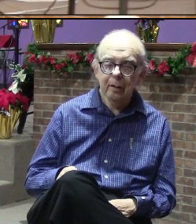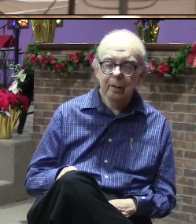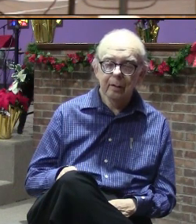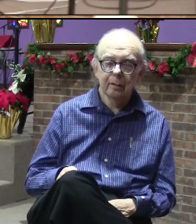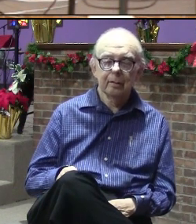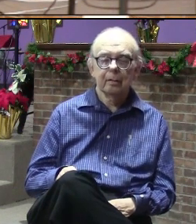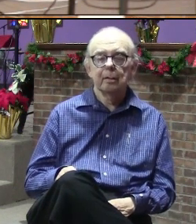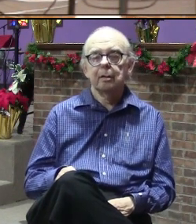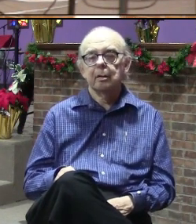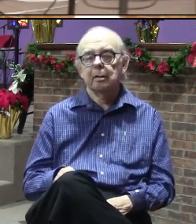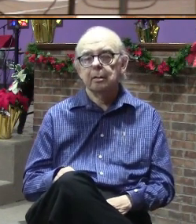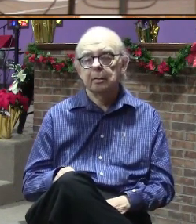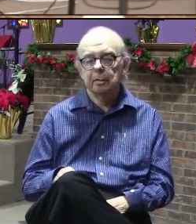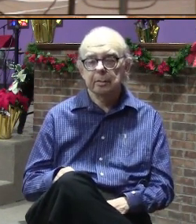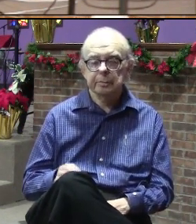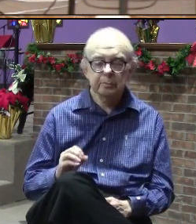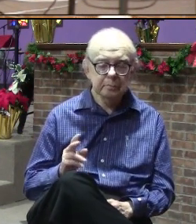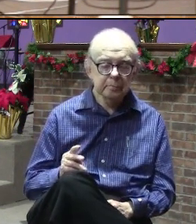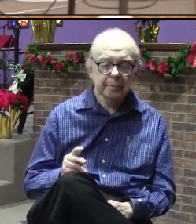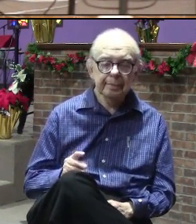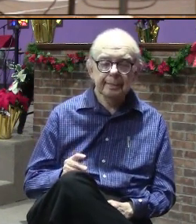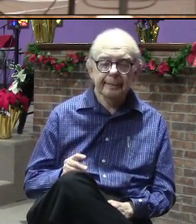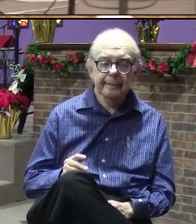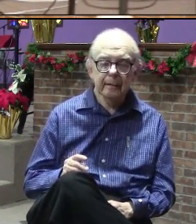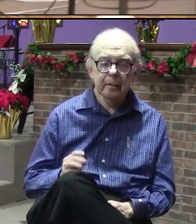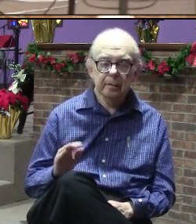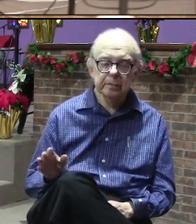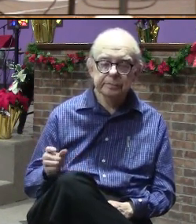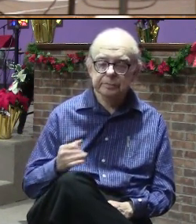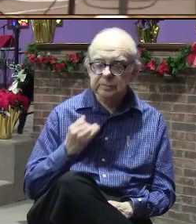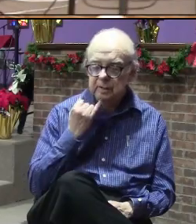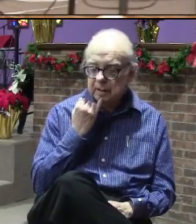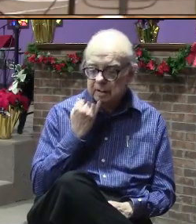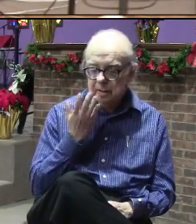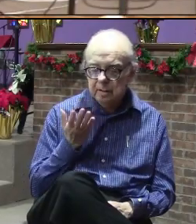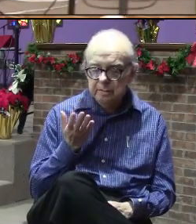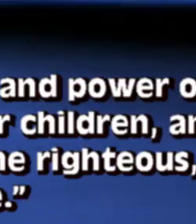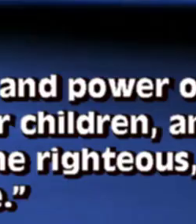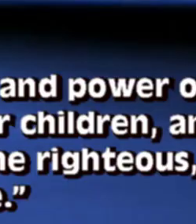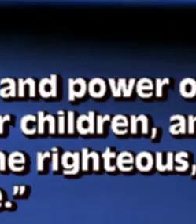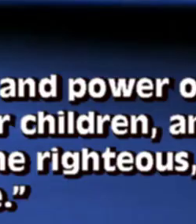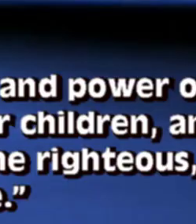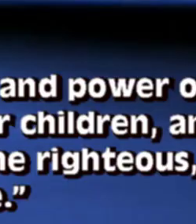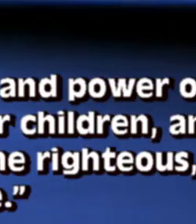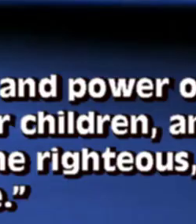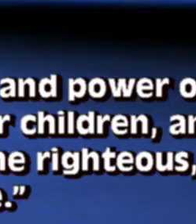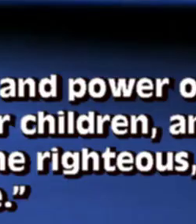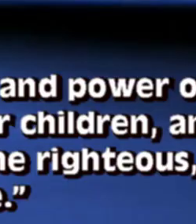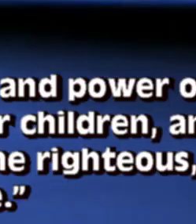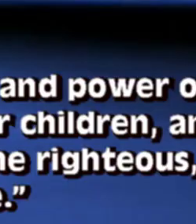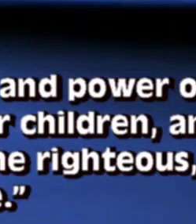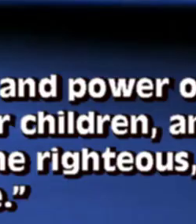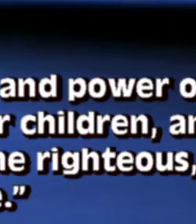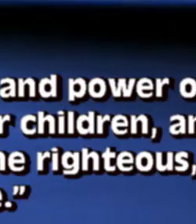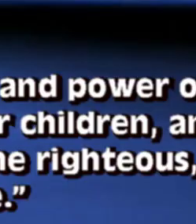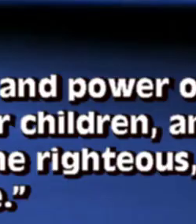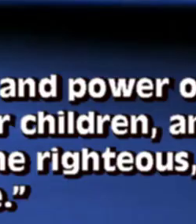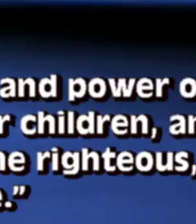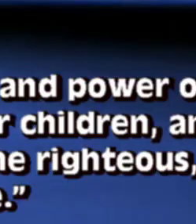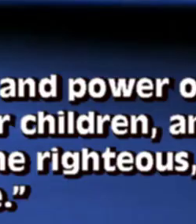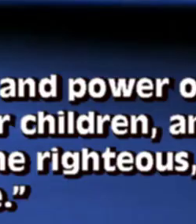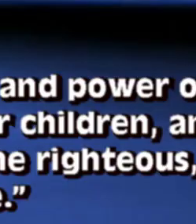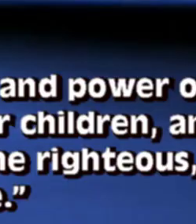We'll fix your lunch. Okay, but anyway, children of Israel, Lord of God. And look at 17. And he will go before him in the